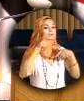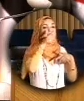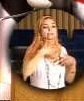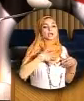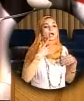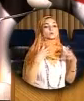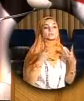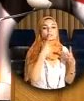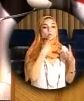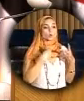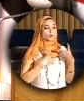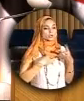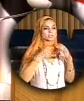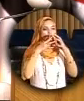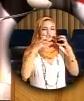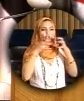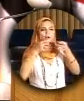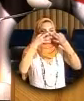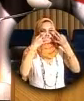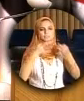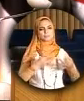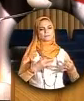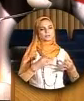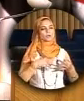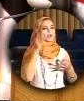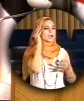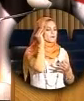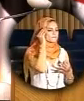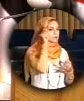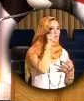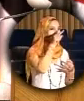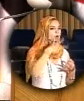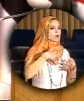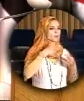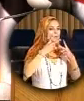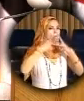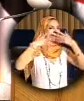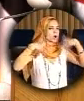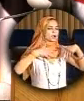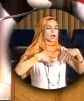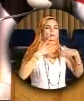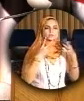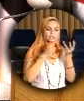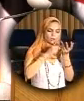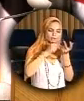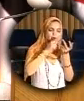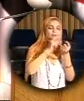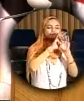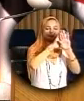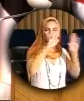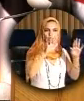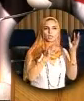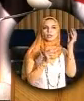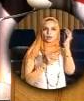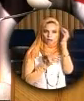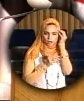as a social worker for many years, I have had the chance to work with adults, children, and youth with different disabilities and